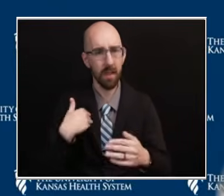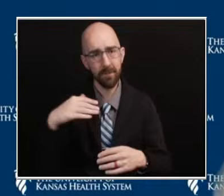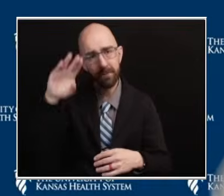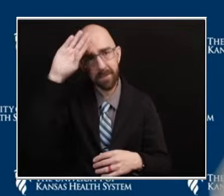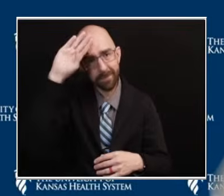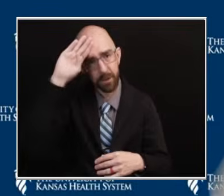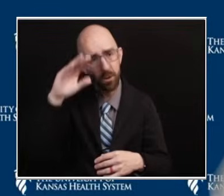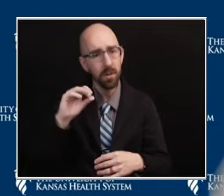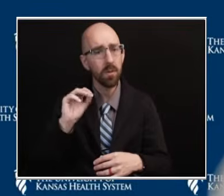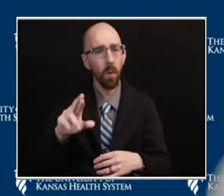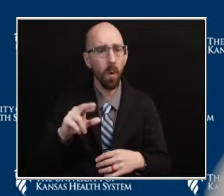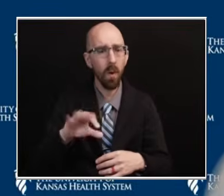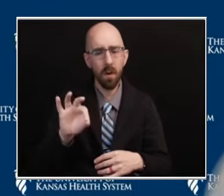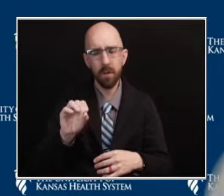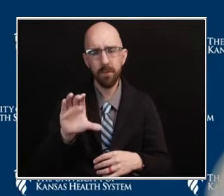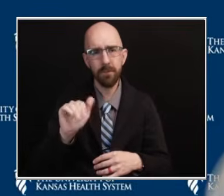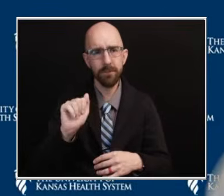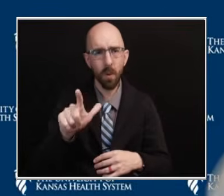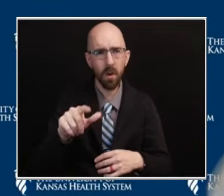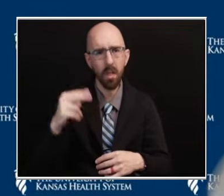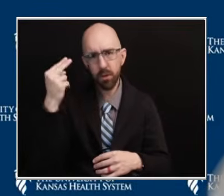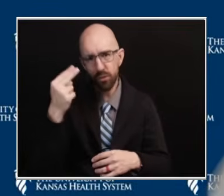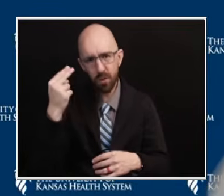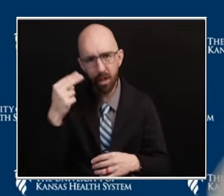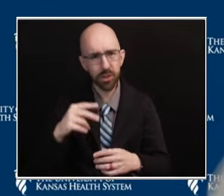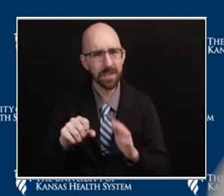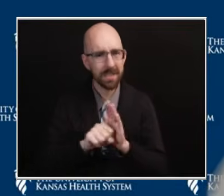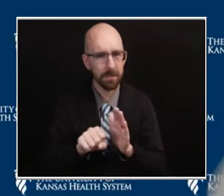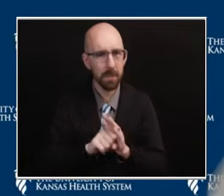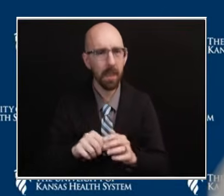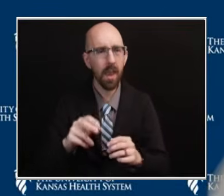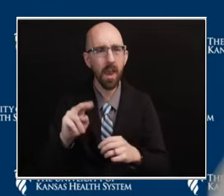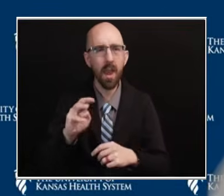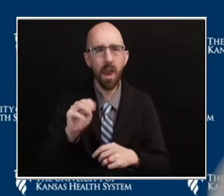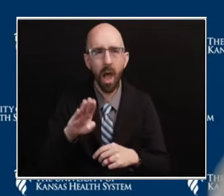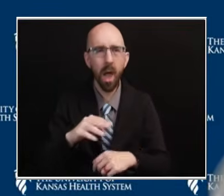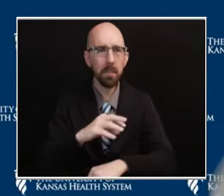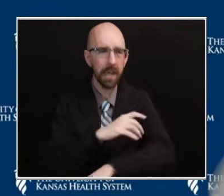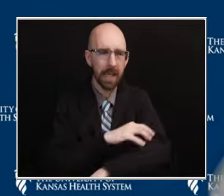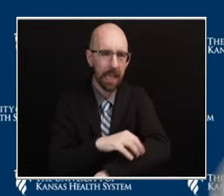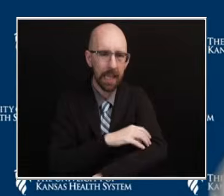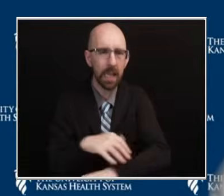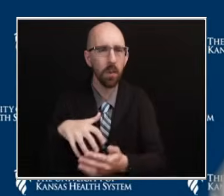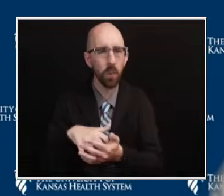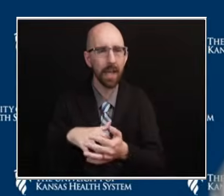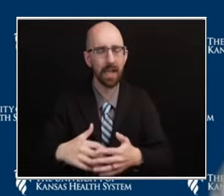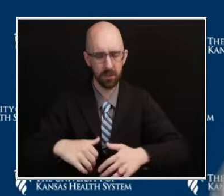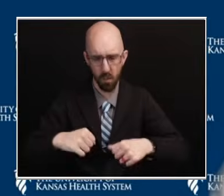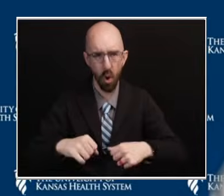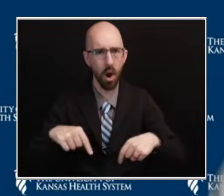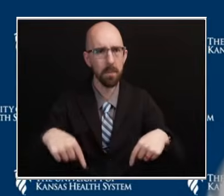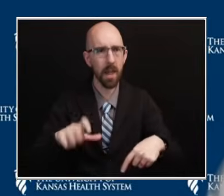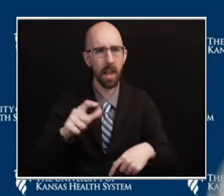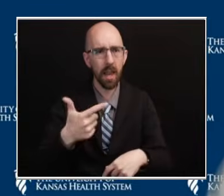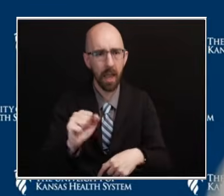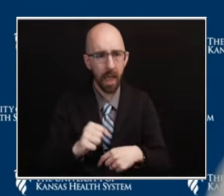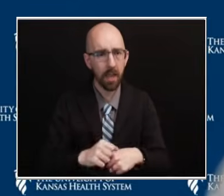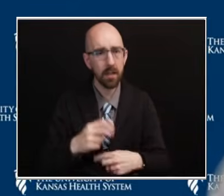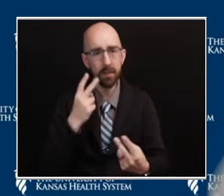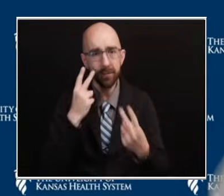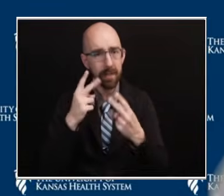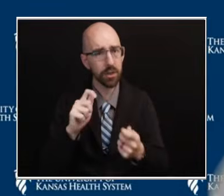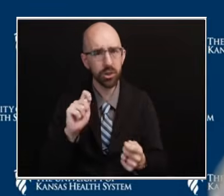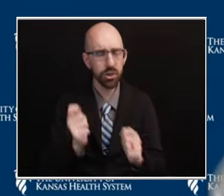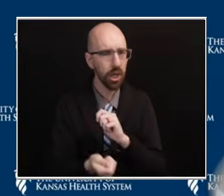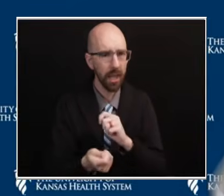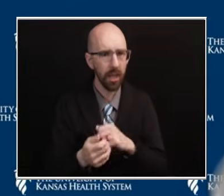or focal neurologic symptoms or signs, numbness, tingling, weakness in their arms or their legs, sudden change in vision, or headaches